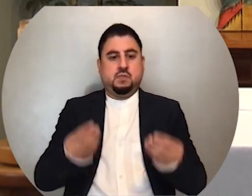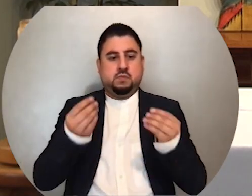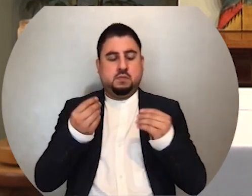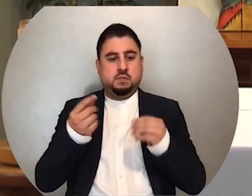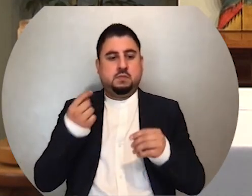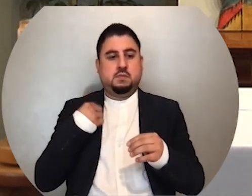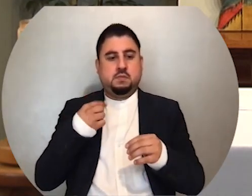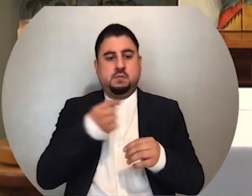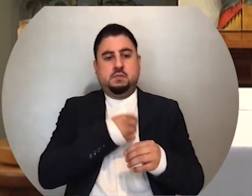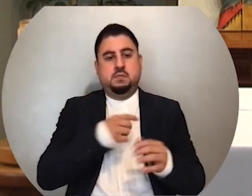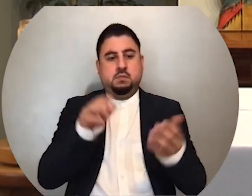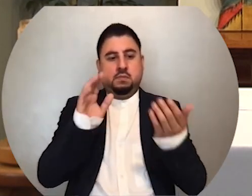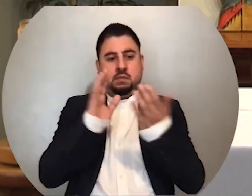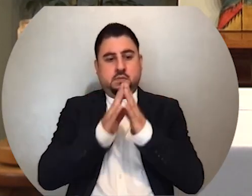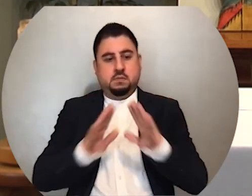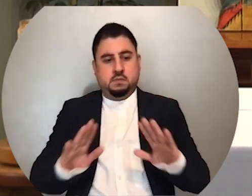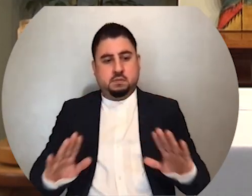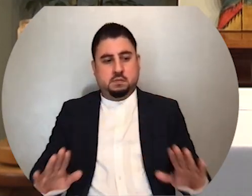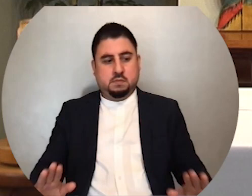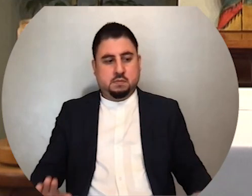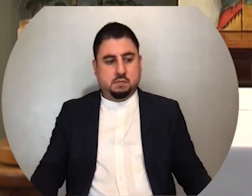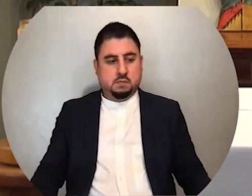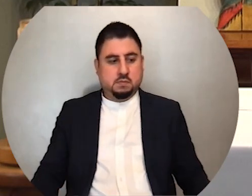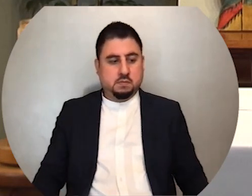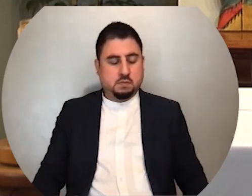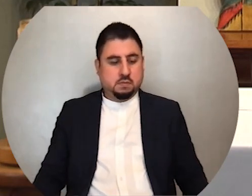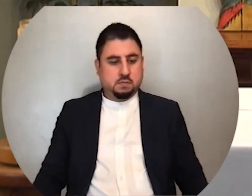peace. Grant for us